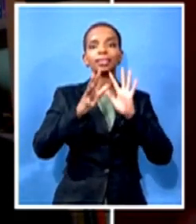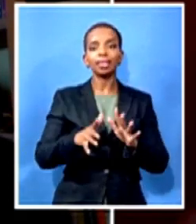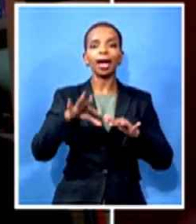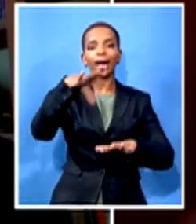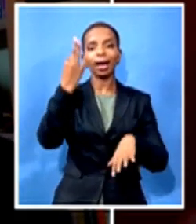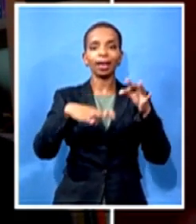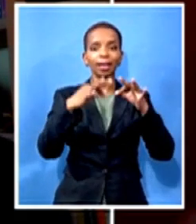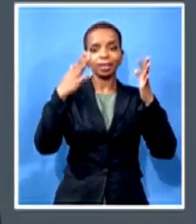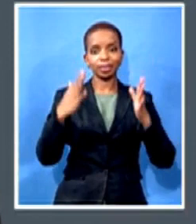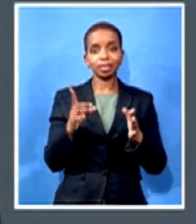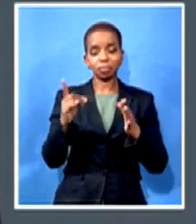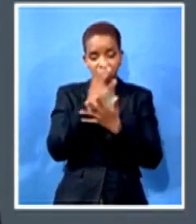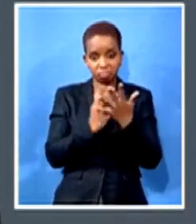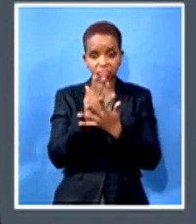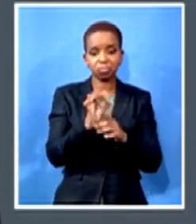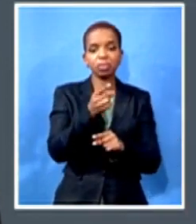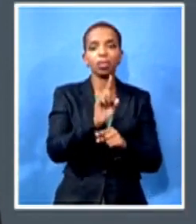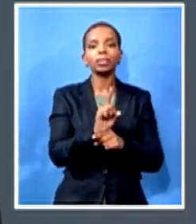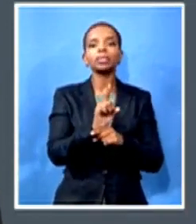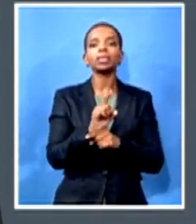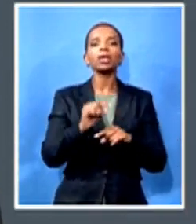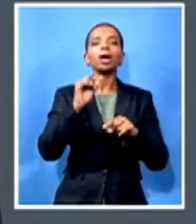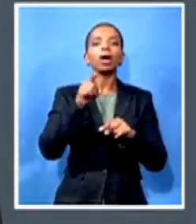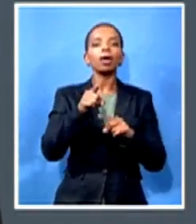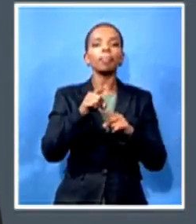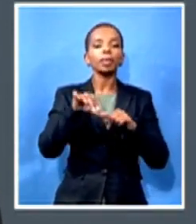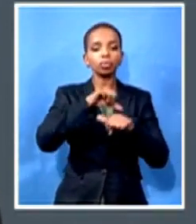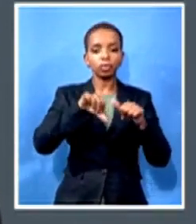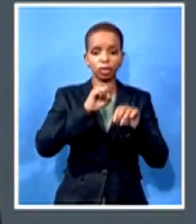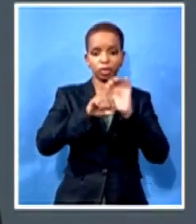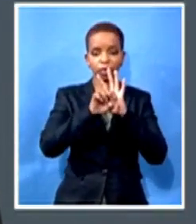online etiquette as more and more people are interacting in this way.